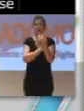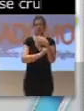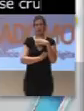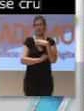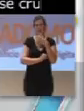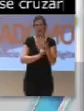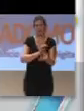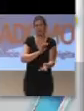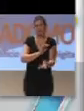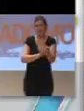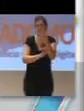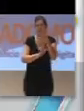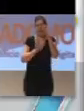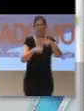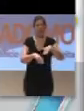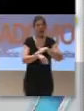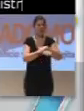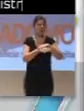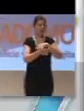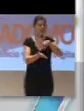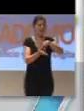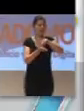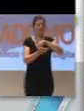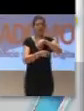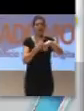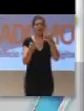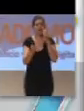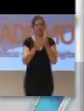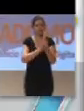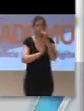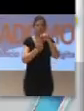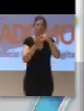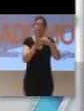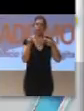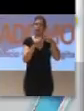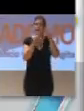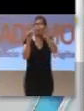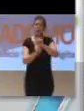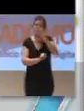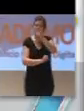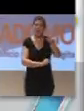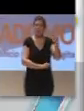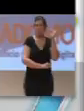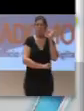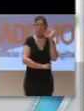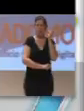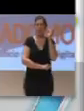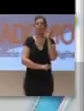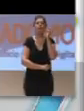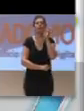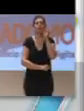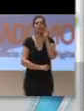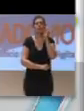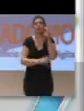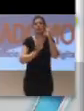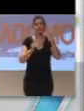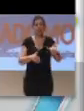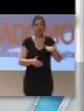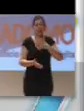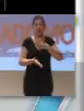So circumstances arose in such a manner that the central government decided to give protection to these